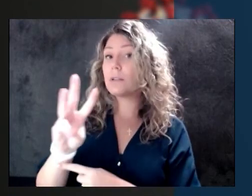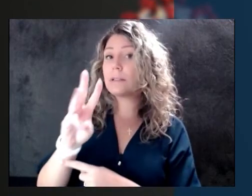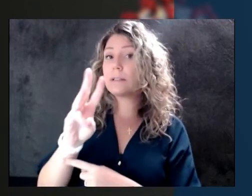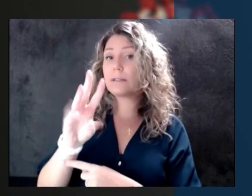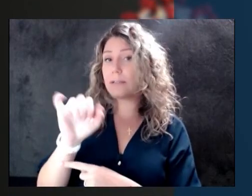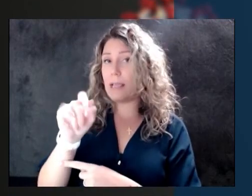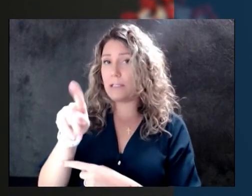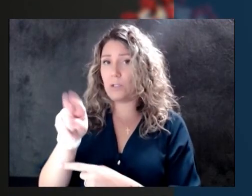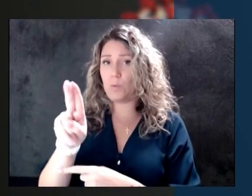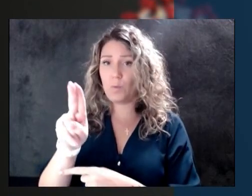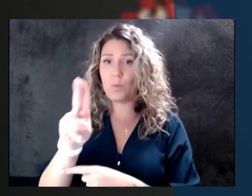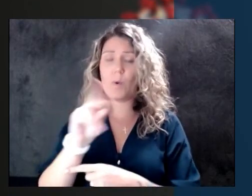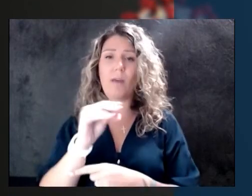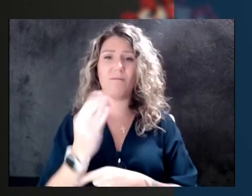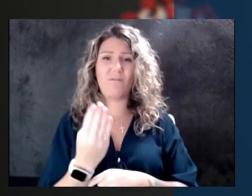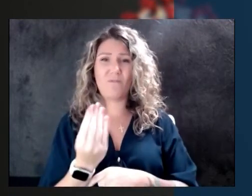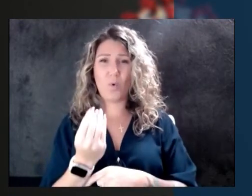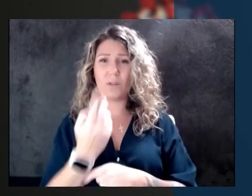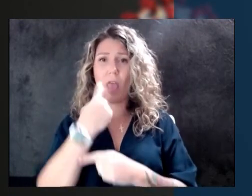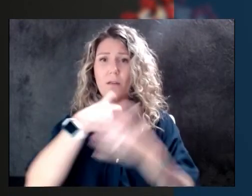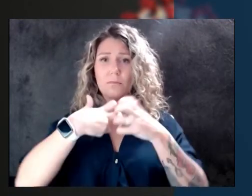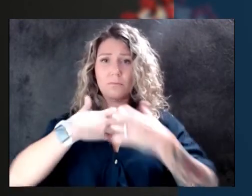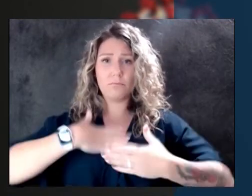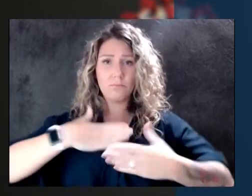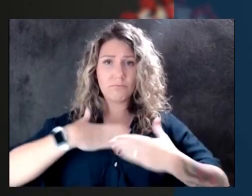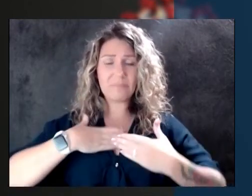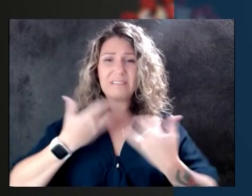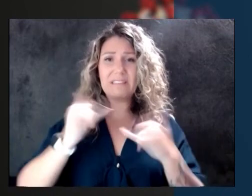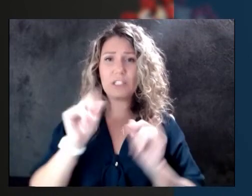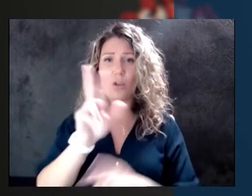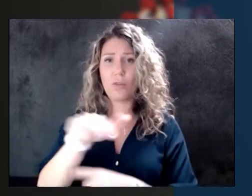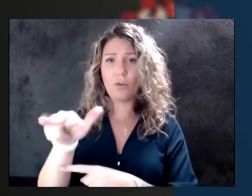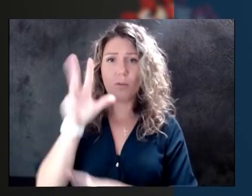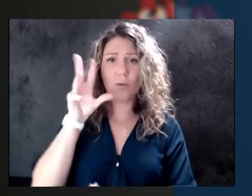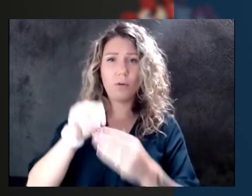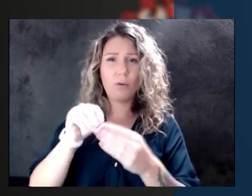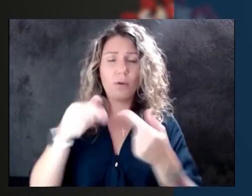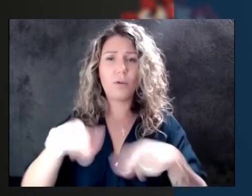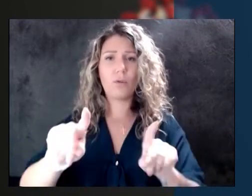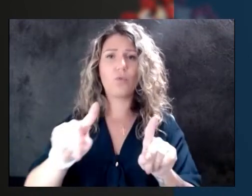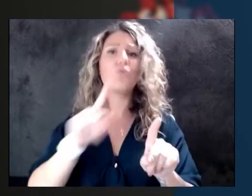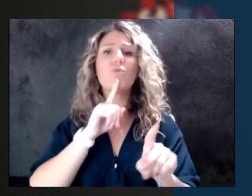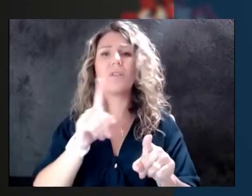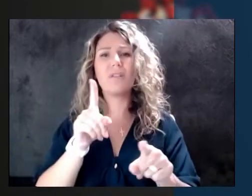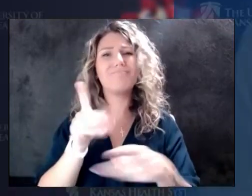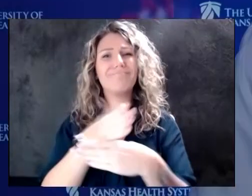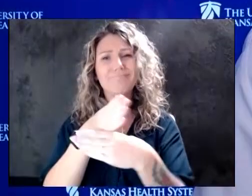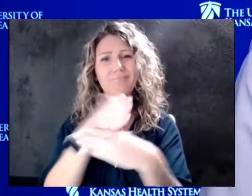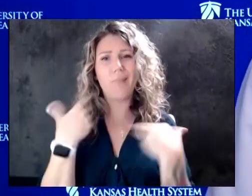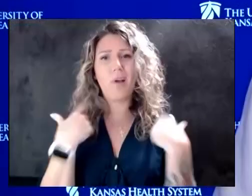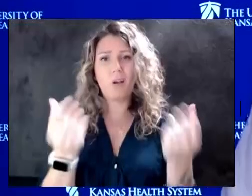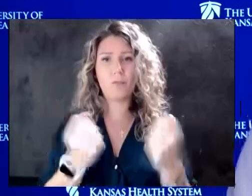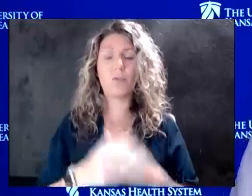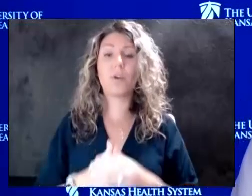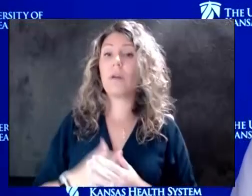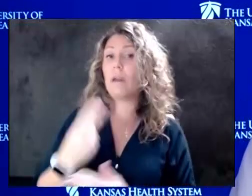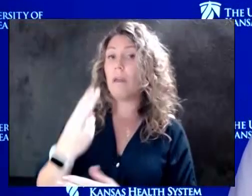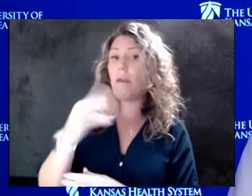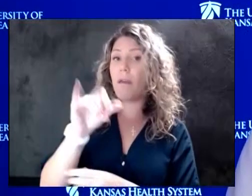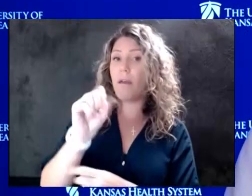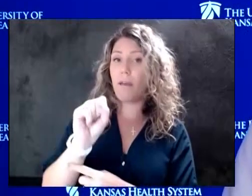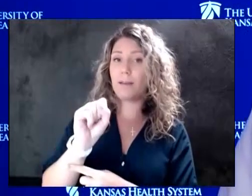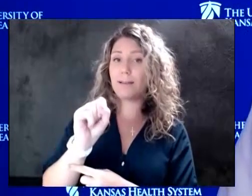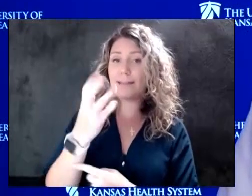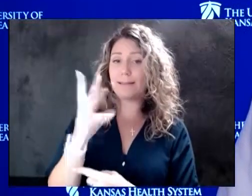14 on the ventilator. We still have 33 in that recovery period as well. Hayes has 16 total patients with